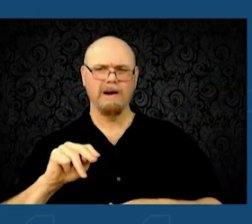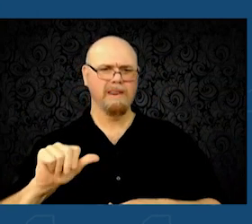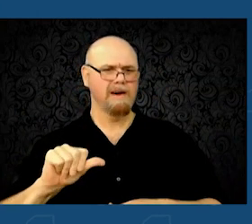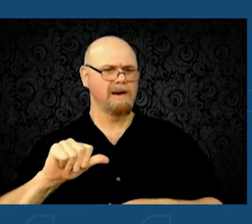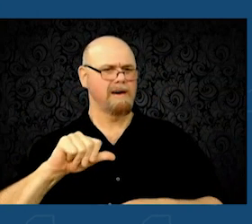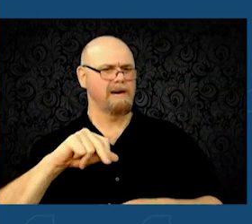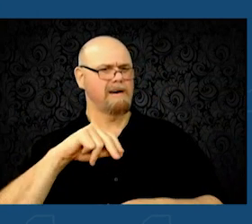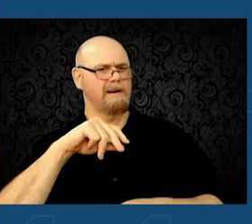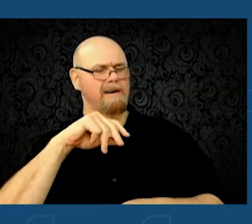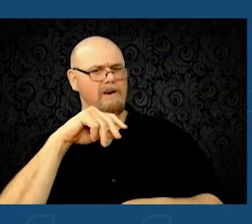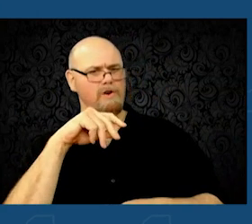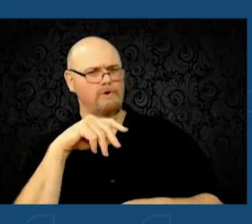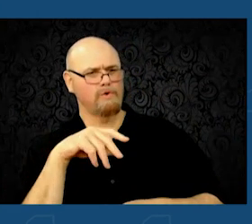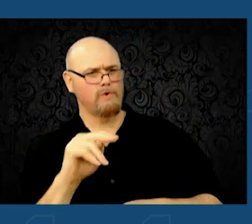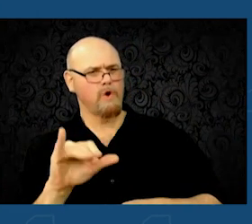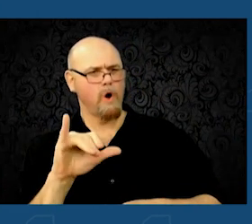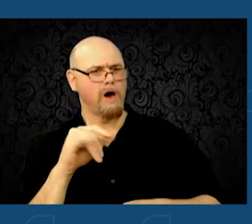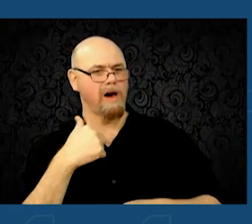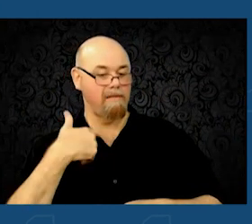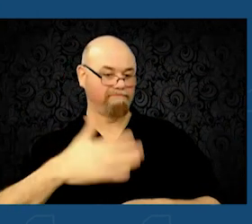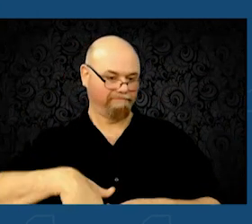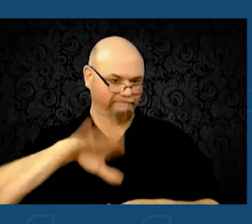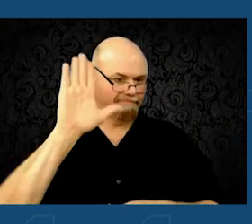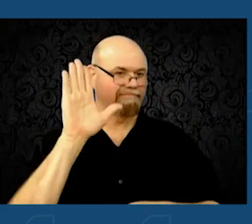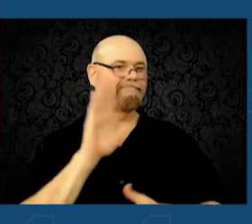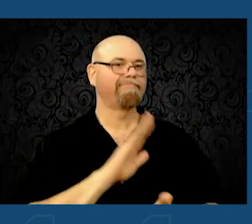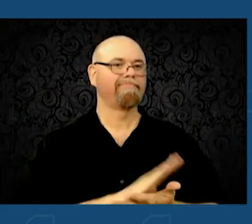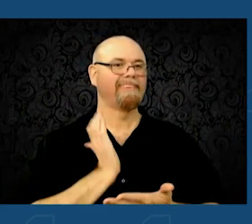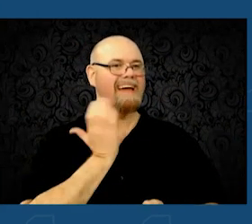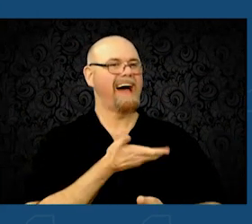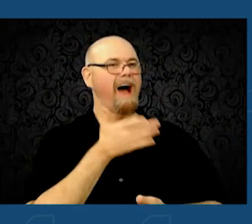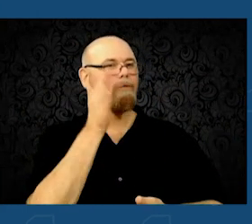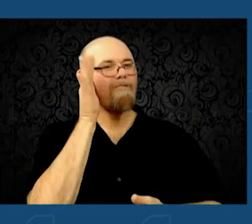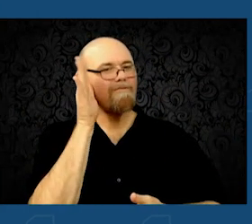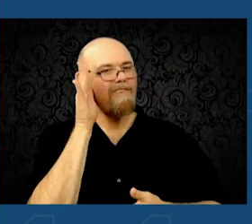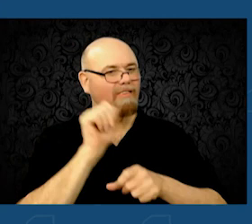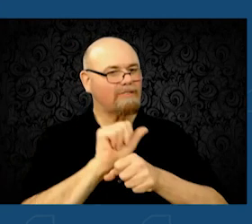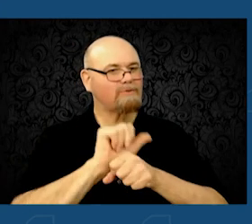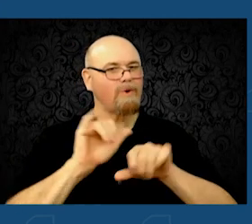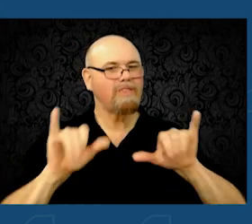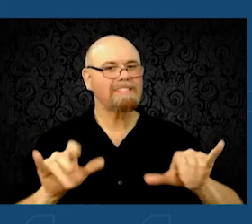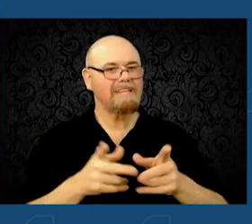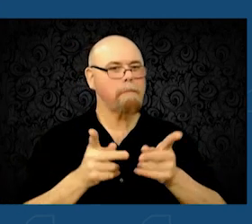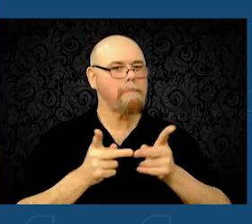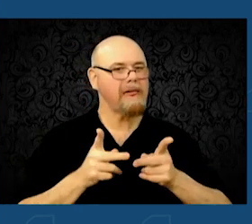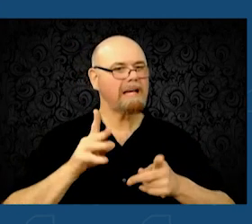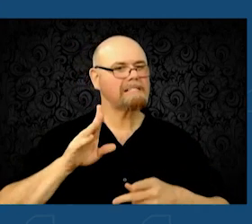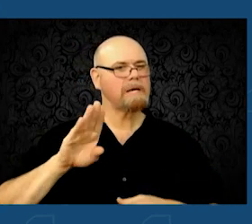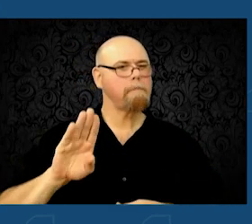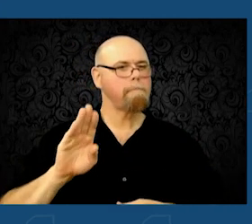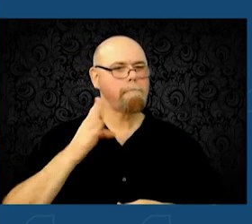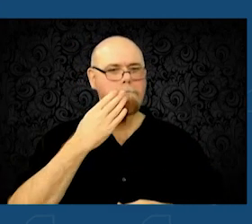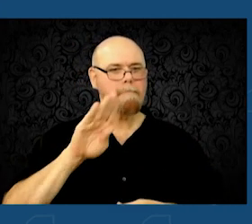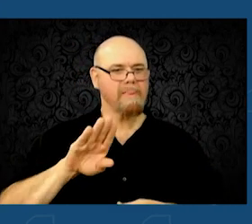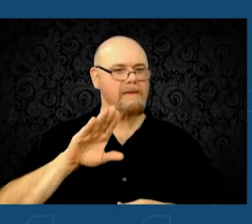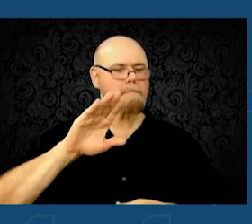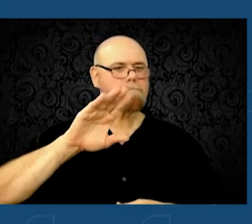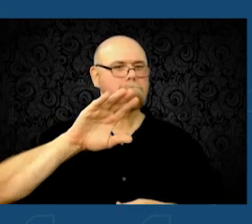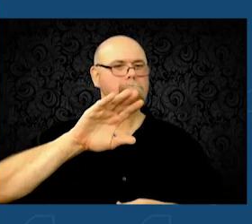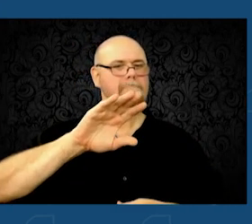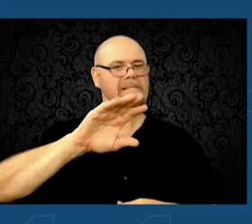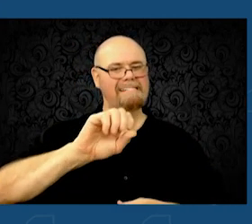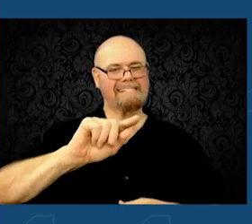raised there. Our dads worked at the same place, Bethlehem Steel. We came from humble